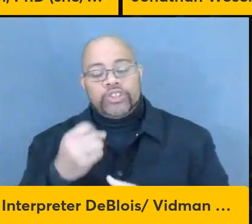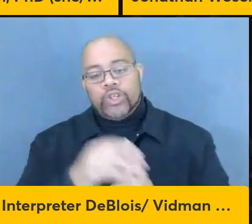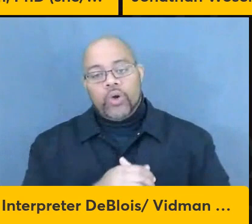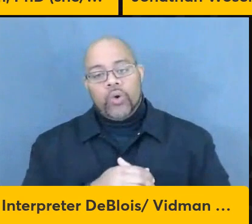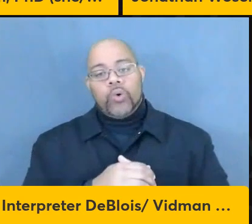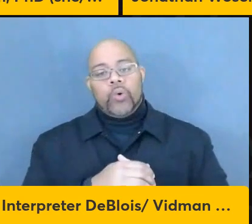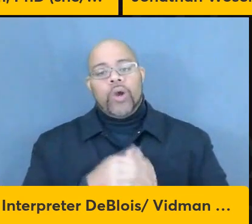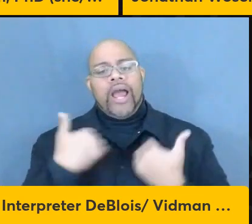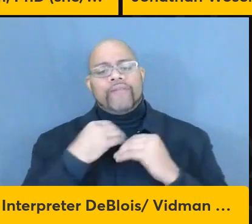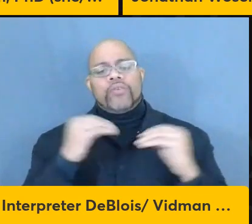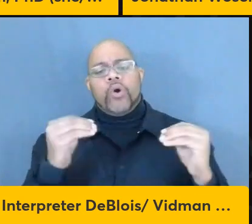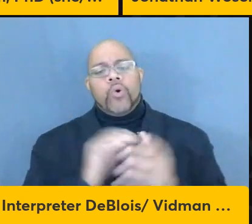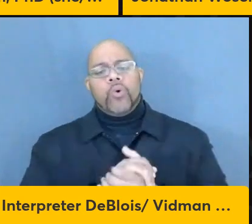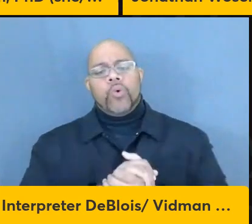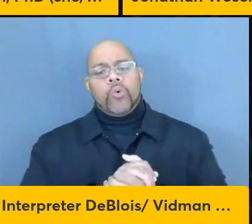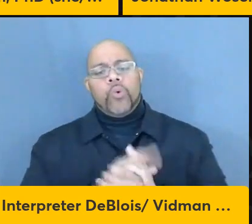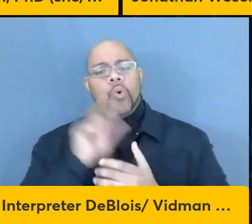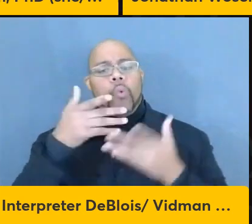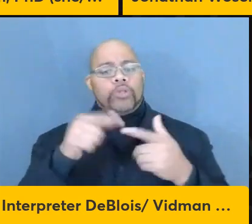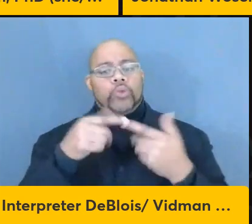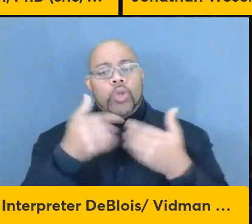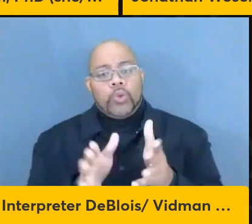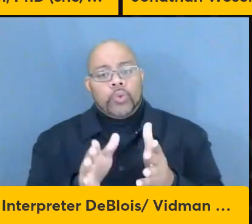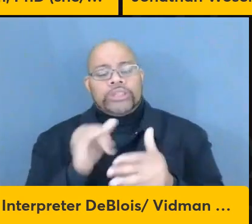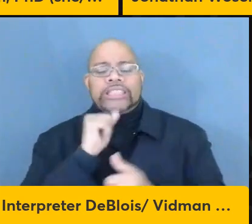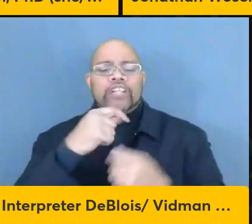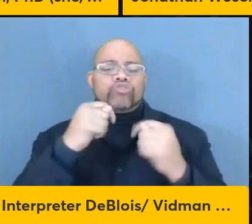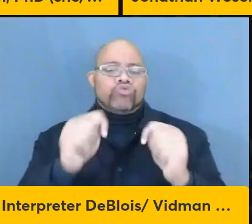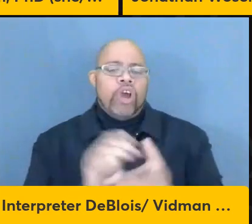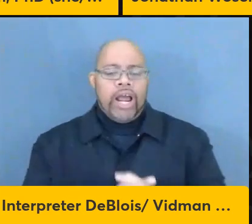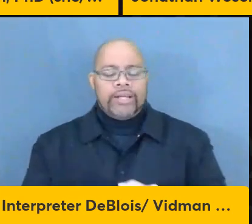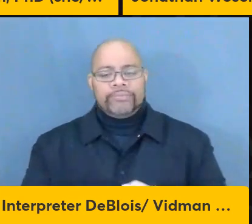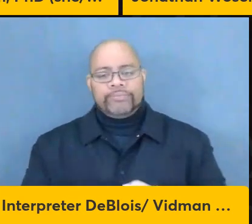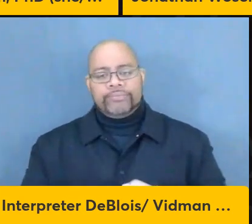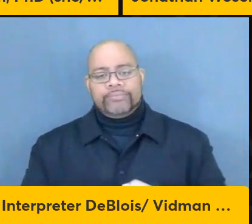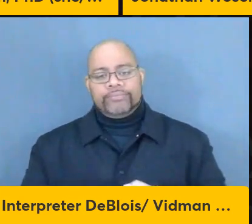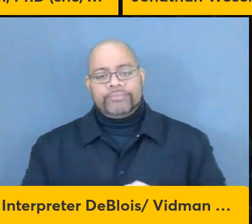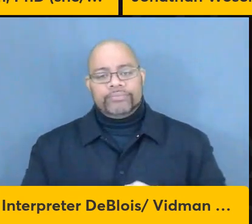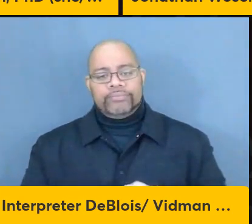there's no, the only way to lose is not to try, I think.